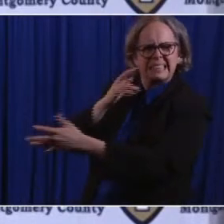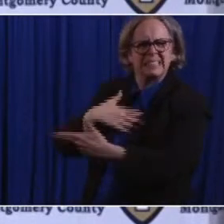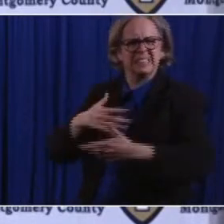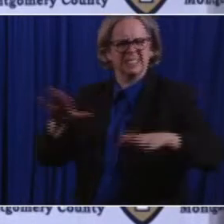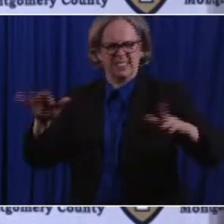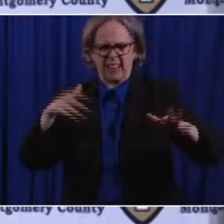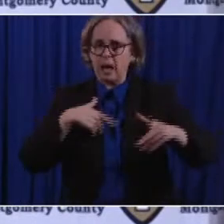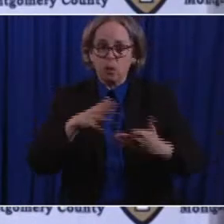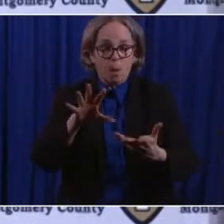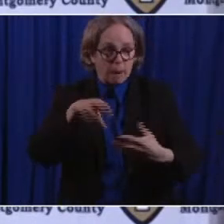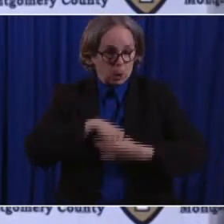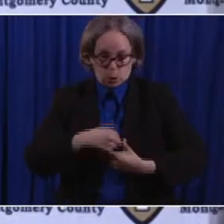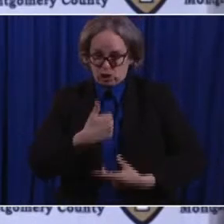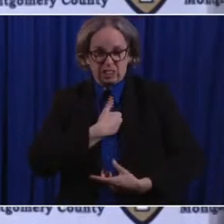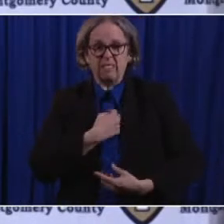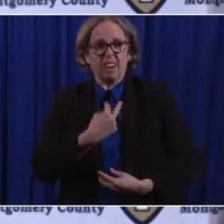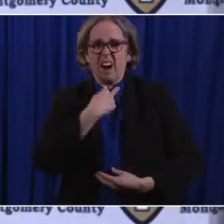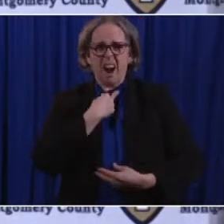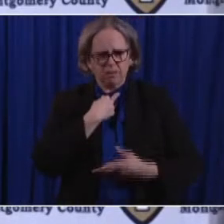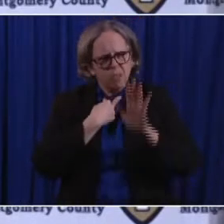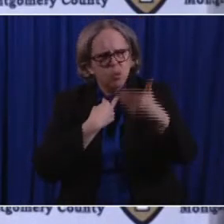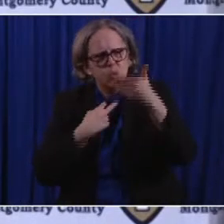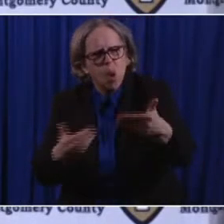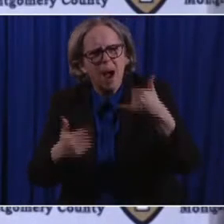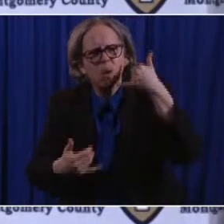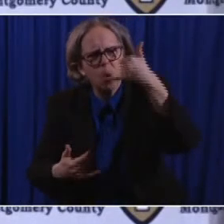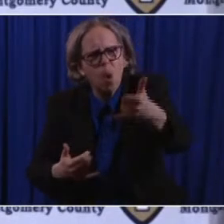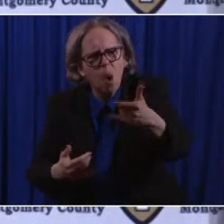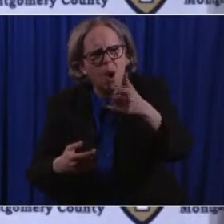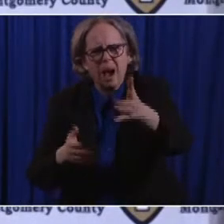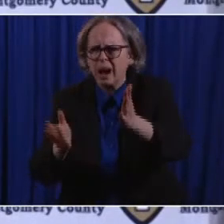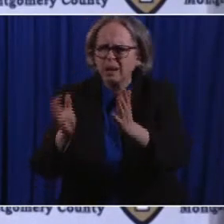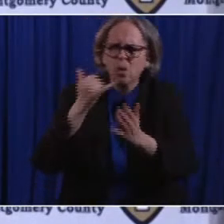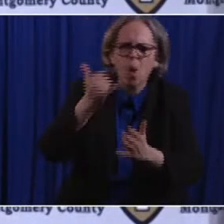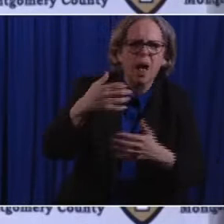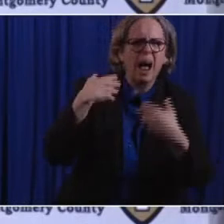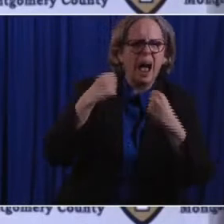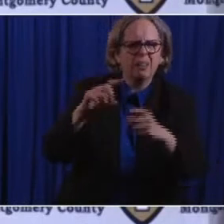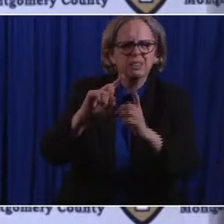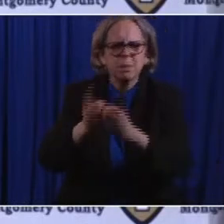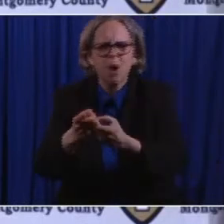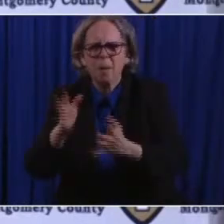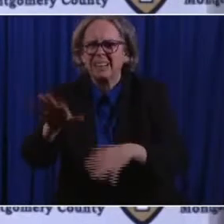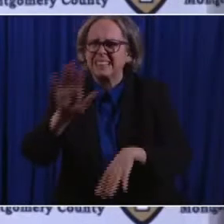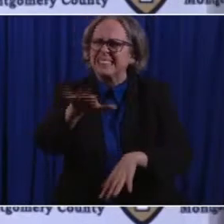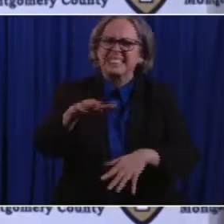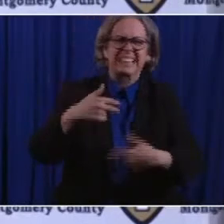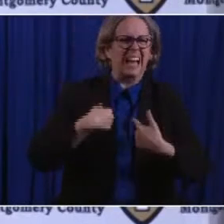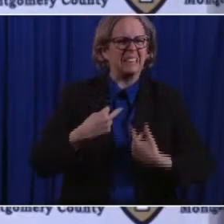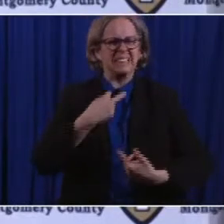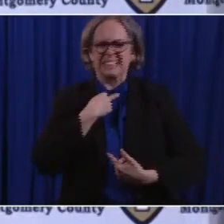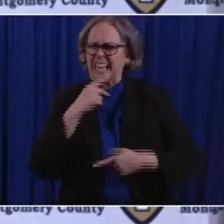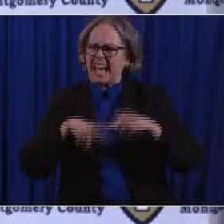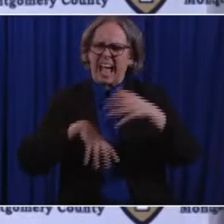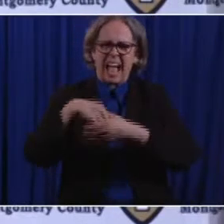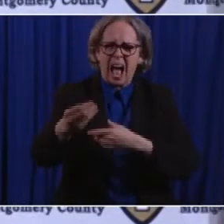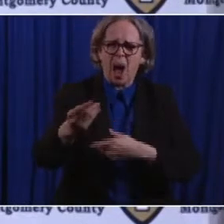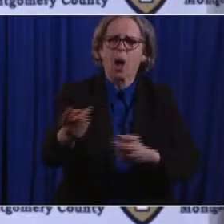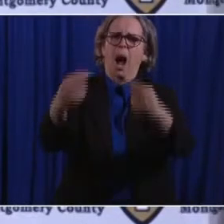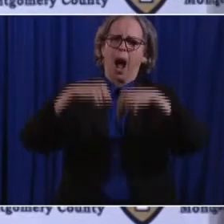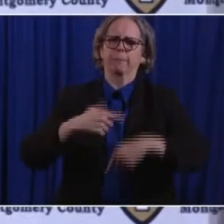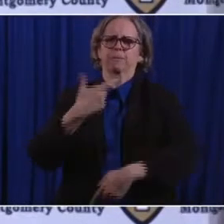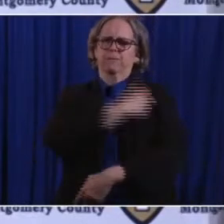homebound, pick up the phone, just call your local health department and tell them that. It is a process that